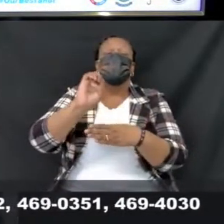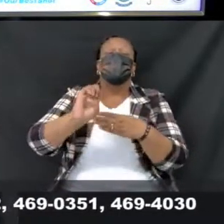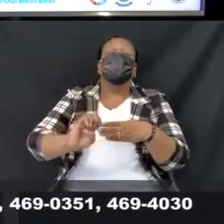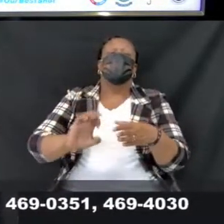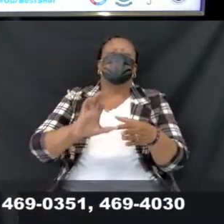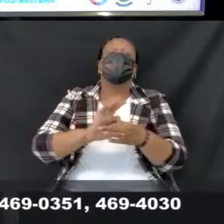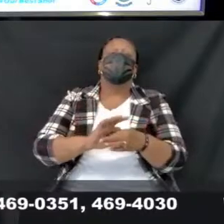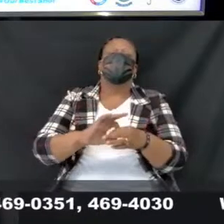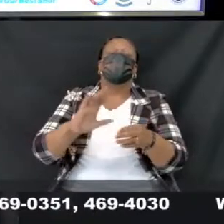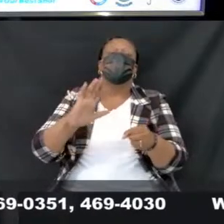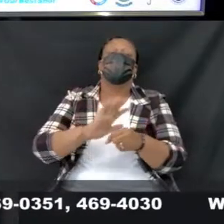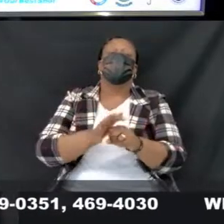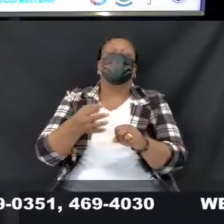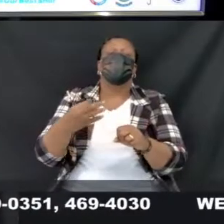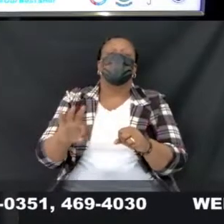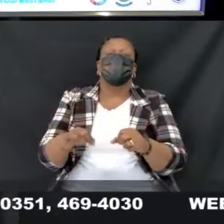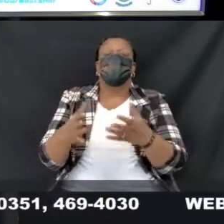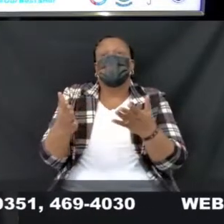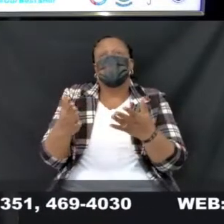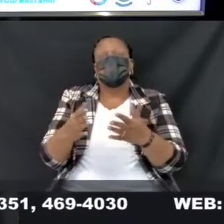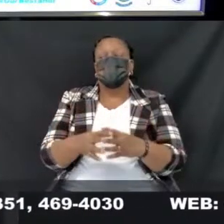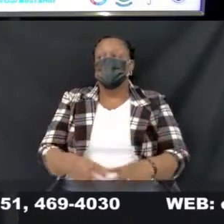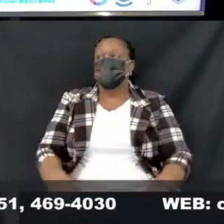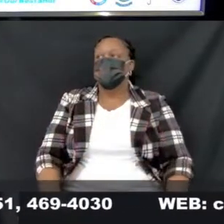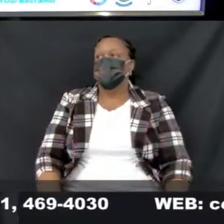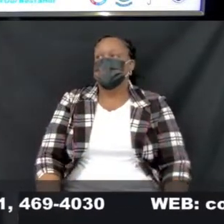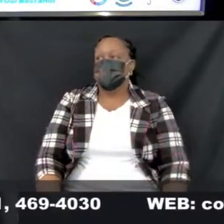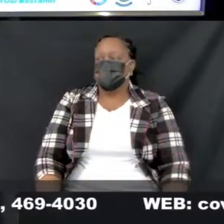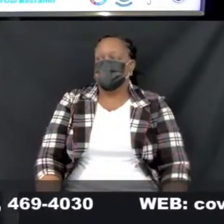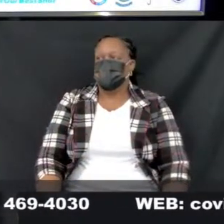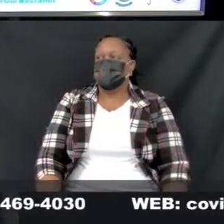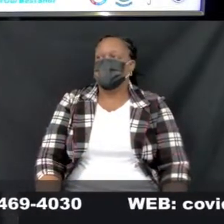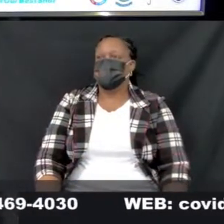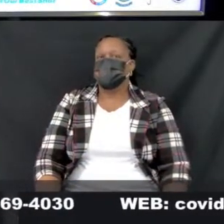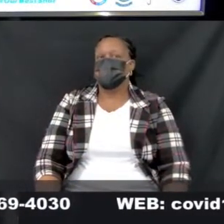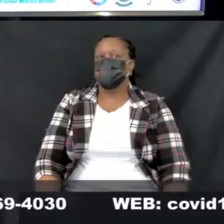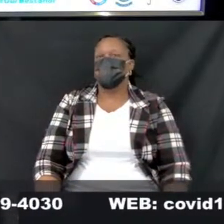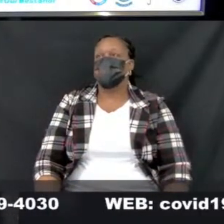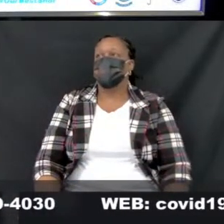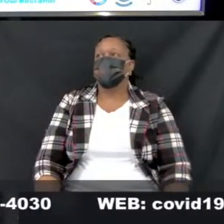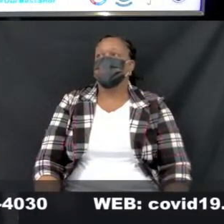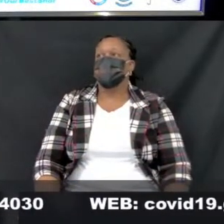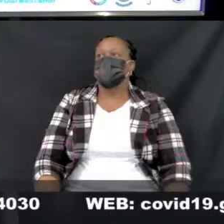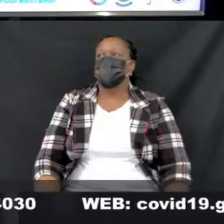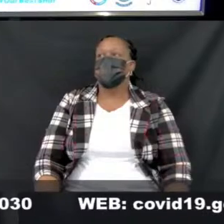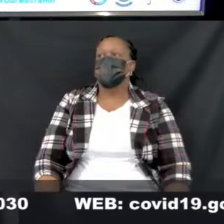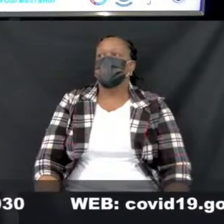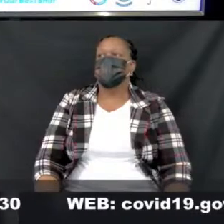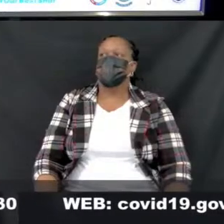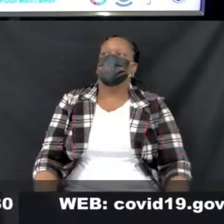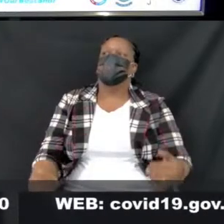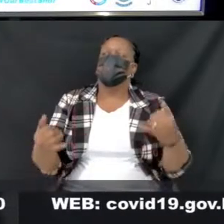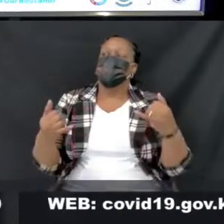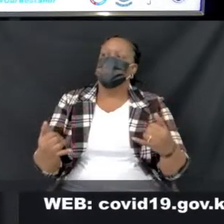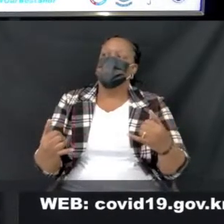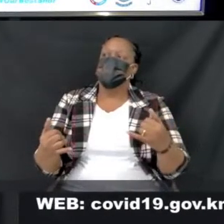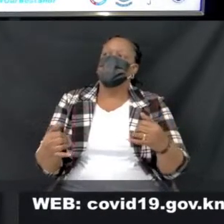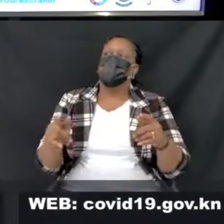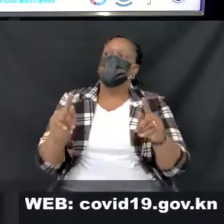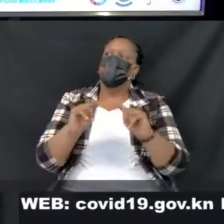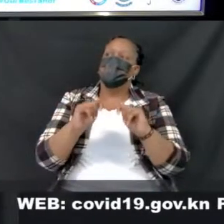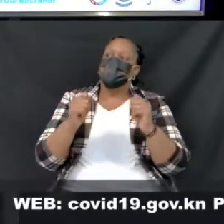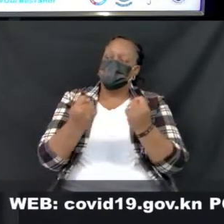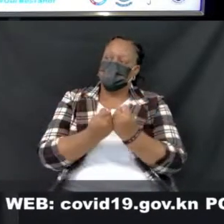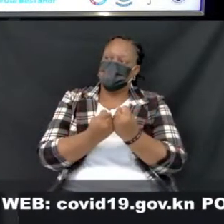and crisis. This week I want to address just a few things. The National COVID-19 Task Force would